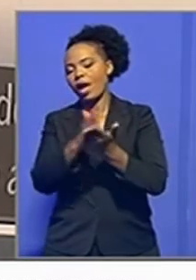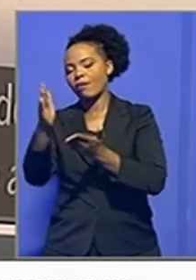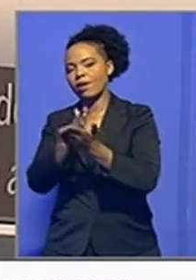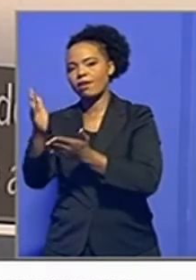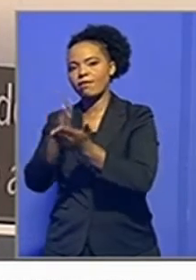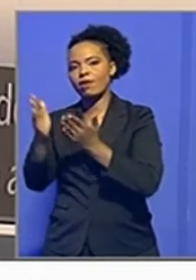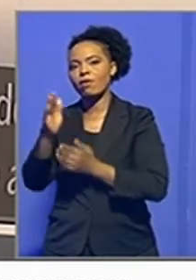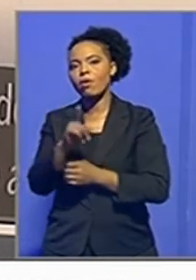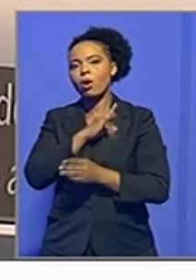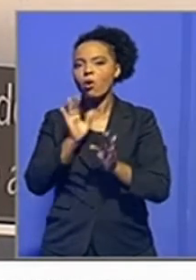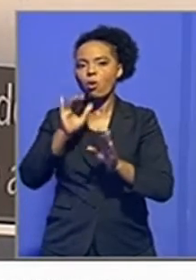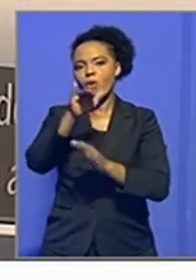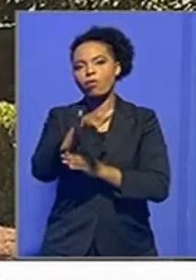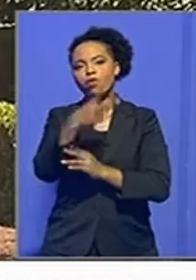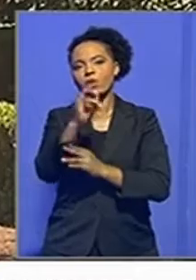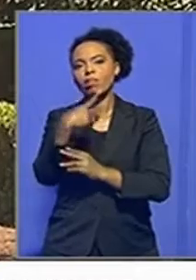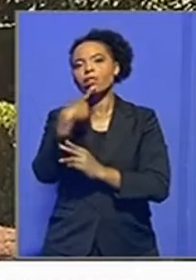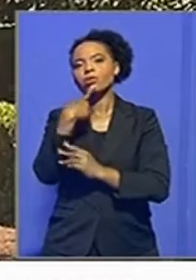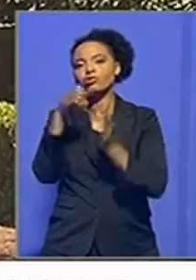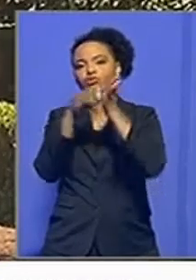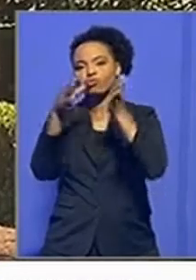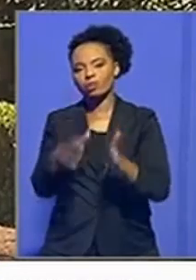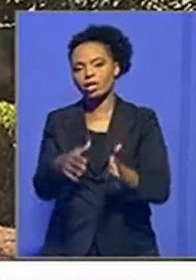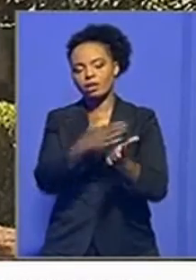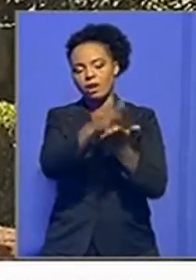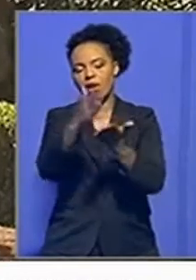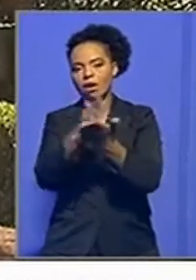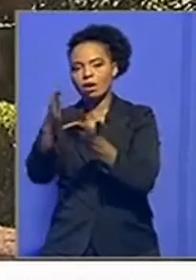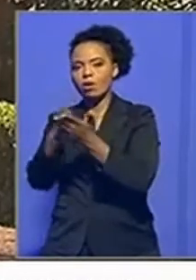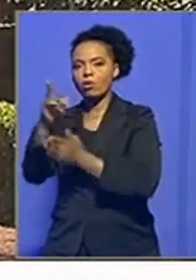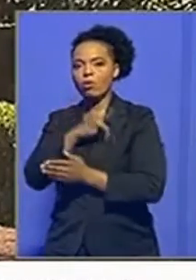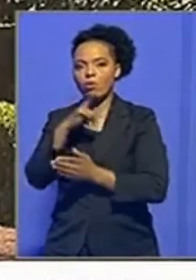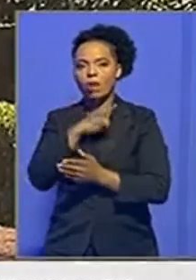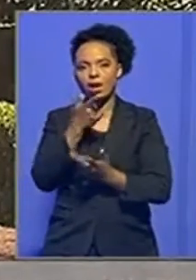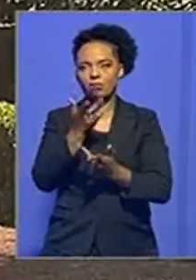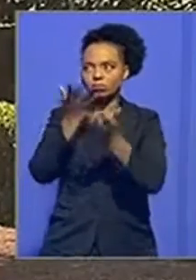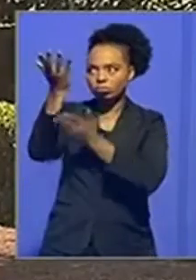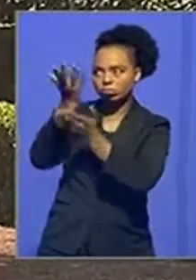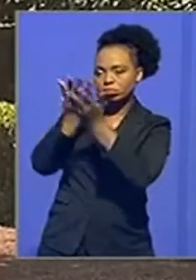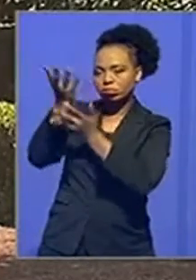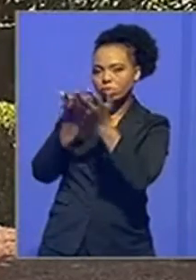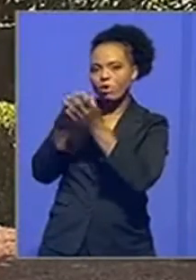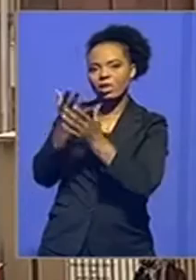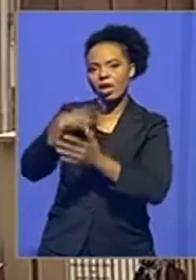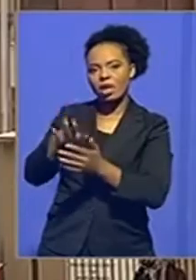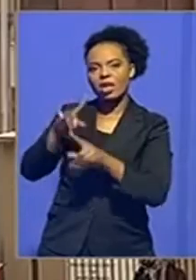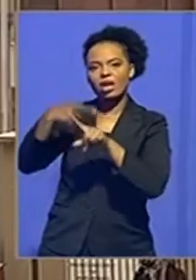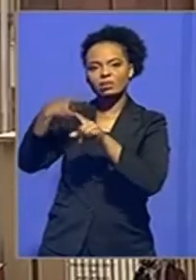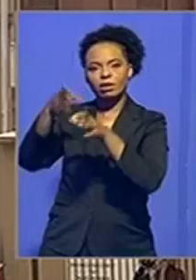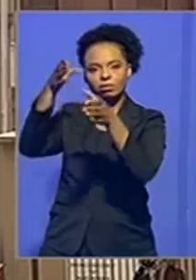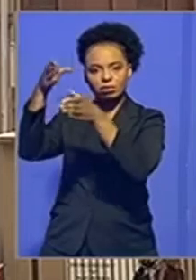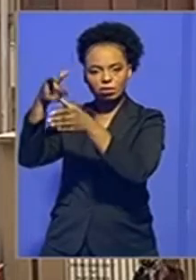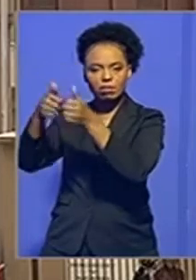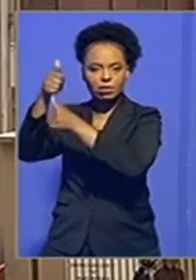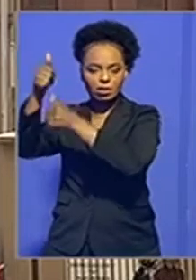ba le 20,000. Seno e le kwa ntle ga go buisana le banna le seabe ba ba maleba. Kopo